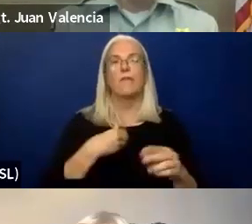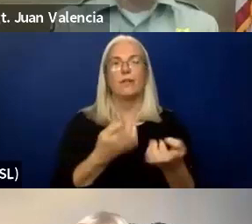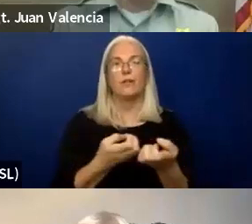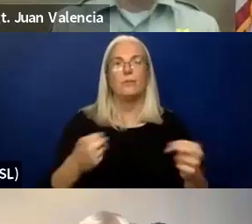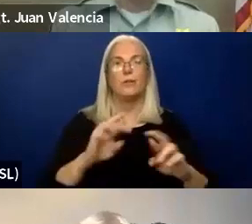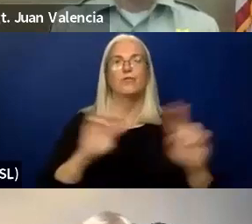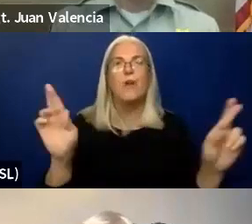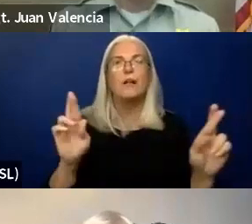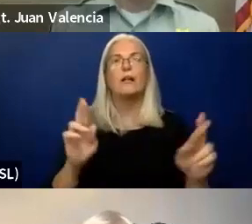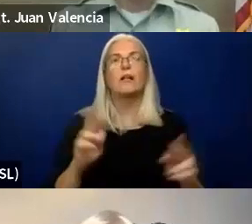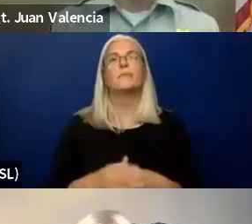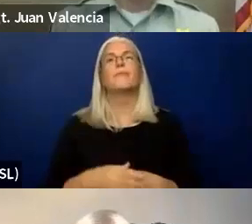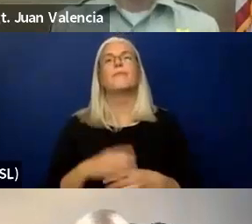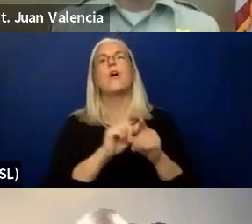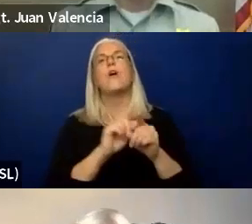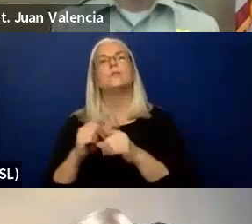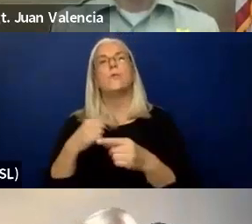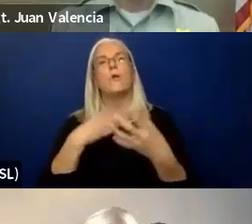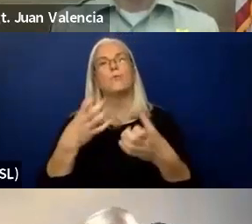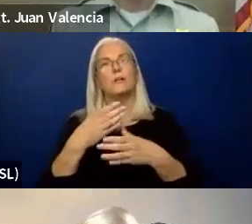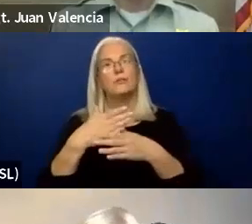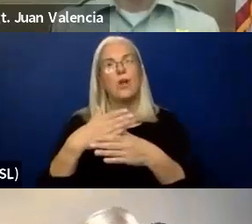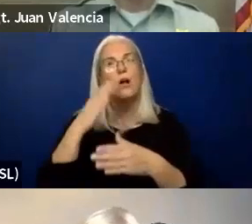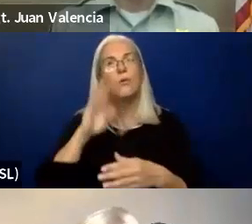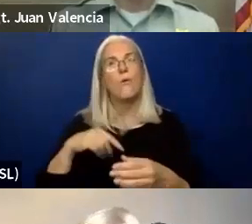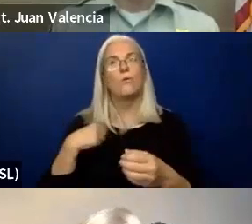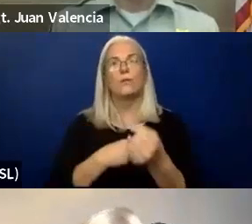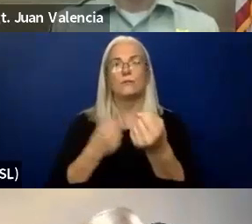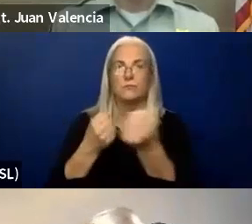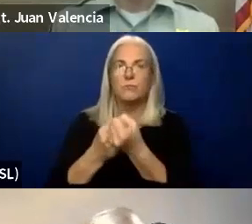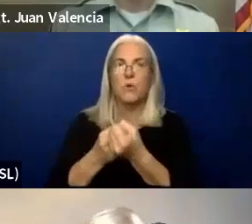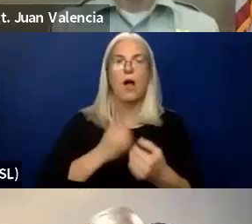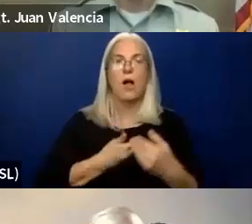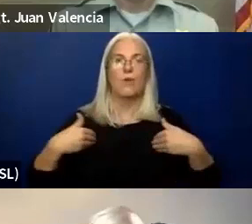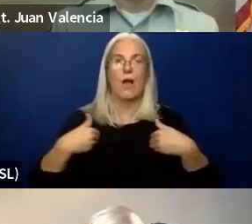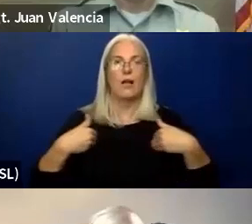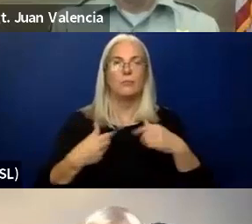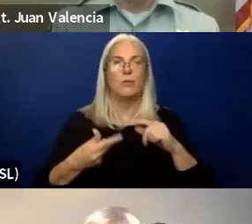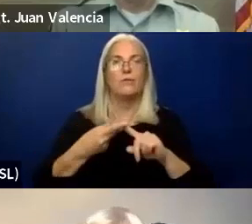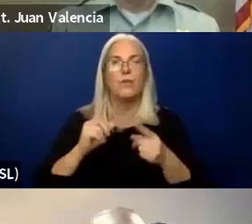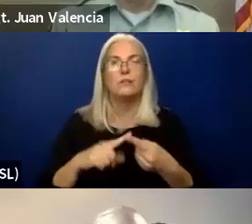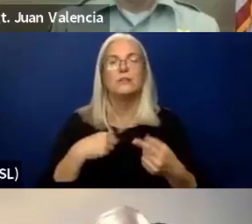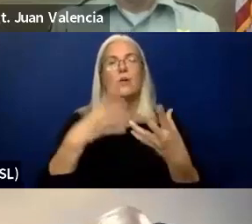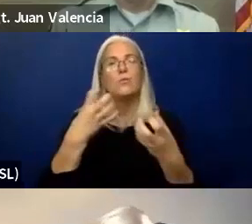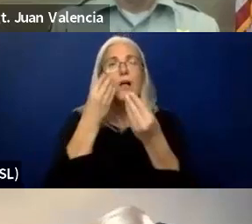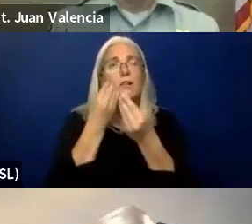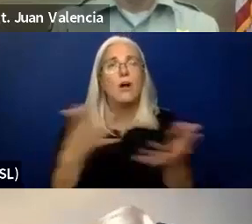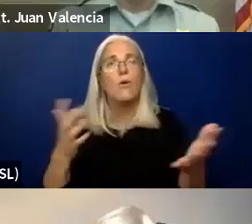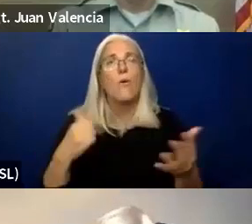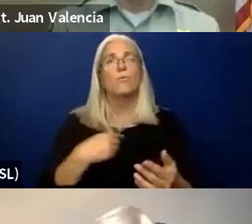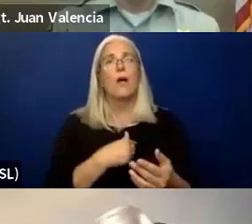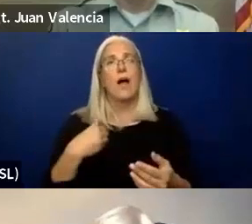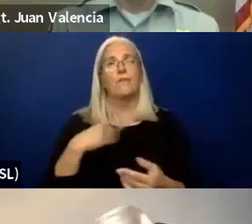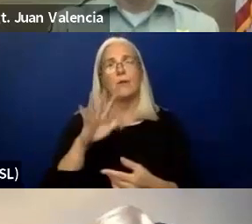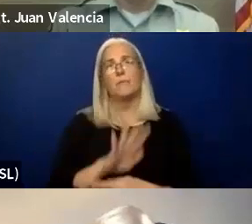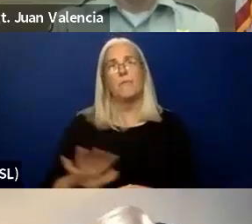we continue to support our animal friends. And I thought it would be nice to share with you that we have about